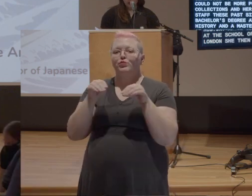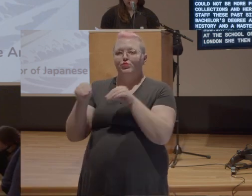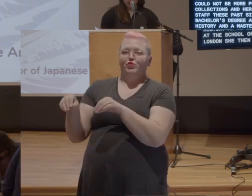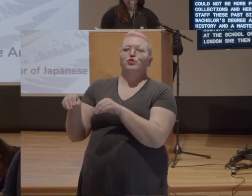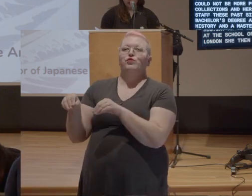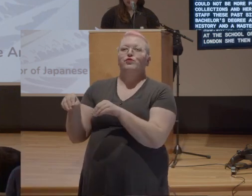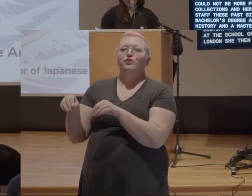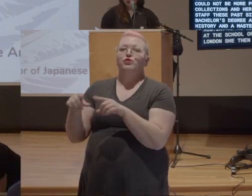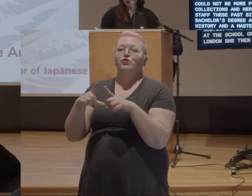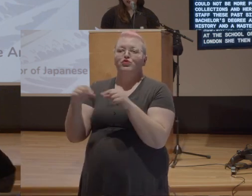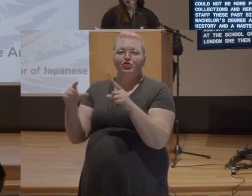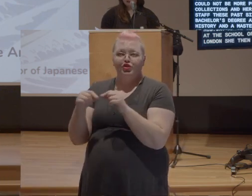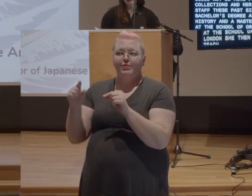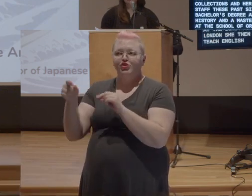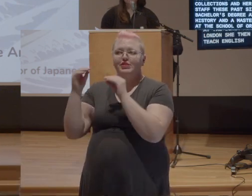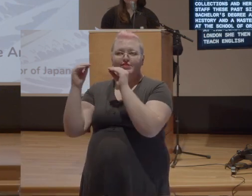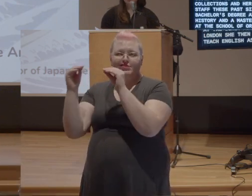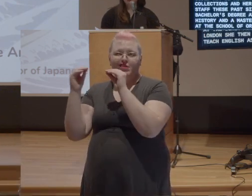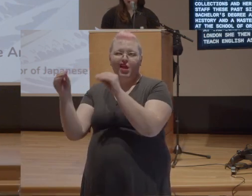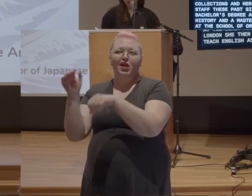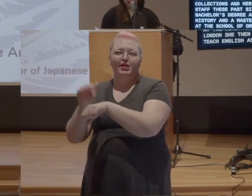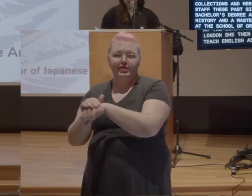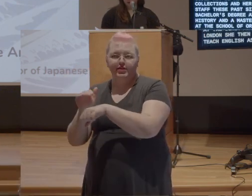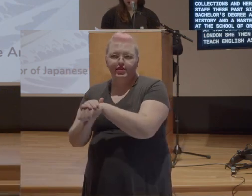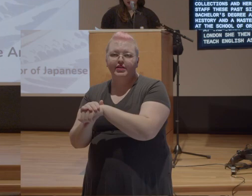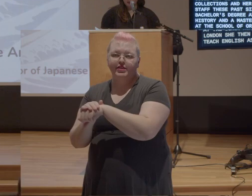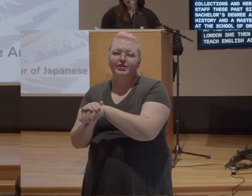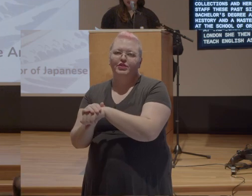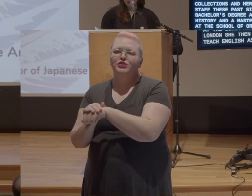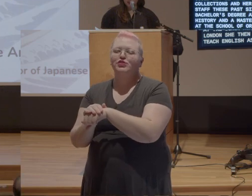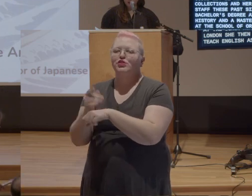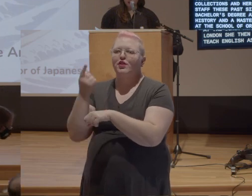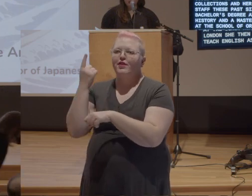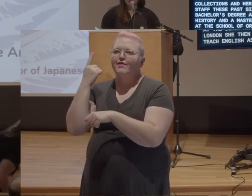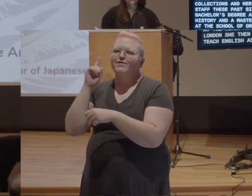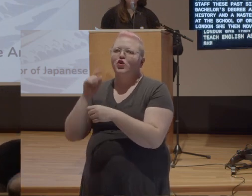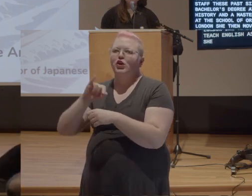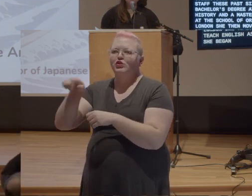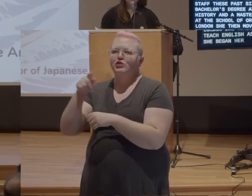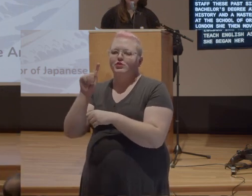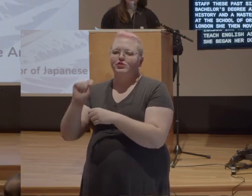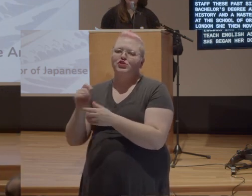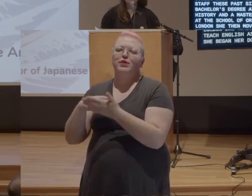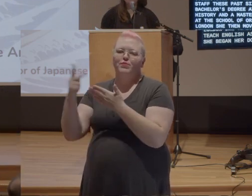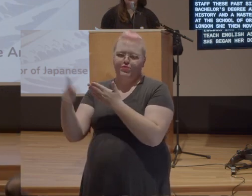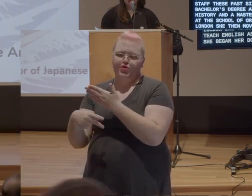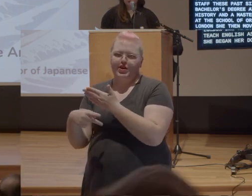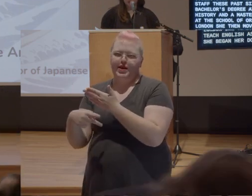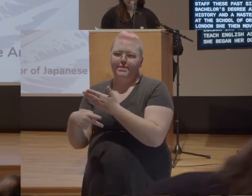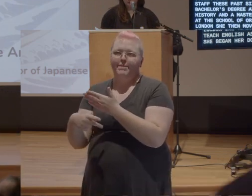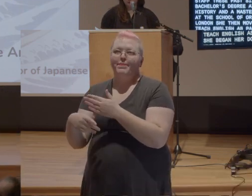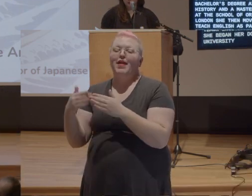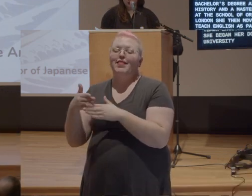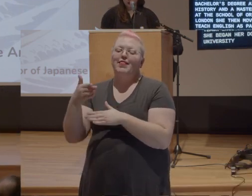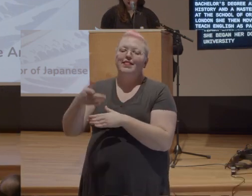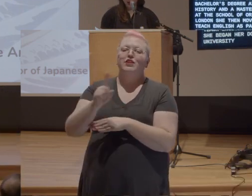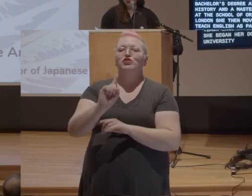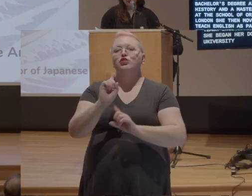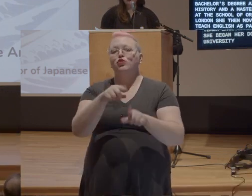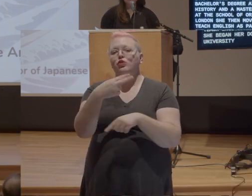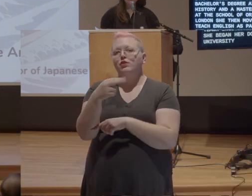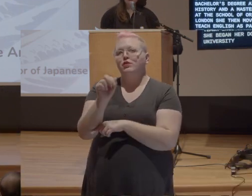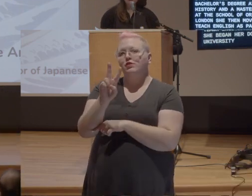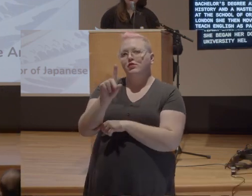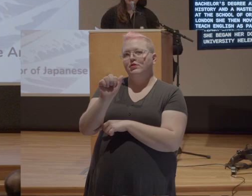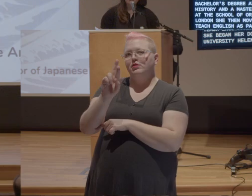Himeji, Japan to teach English as part of the JET program before she began her doctoral studies at Harvard University.